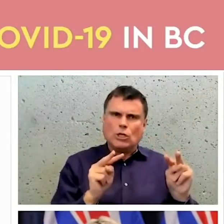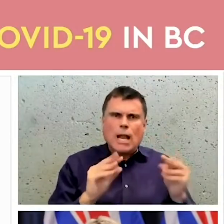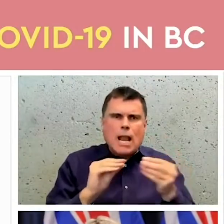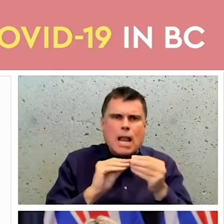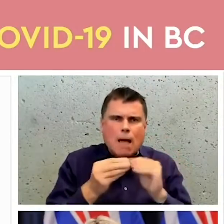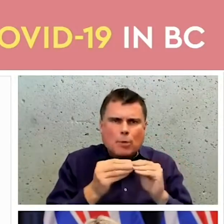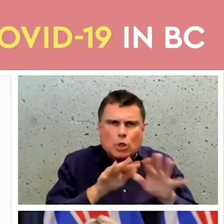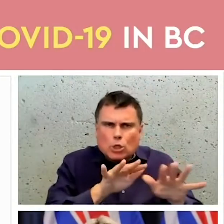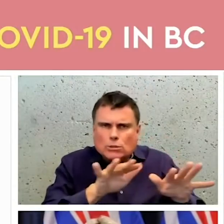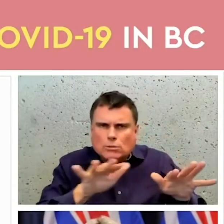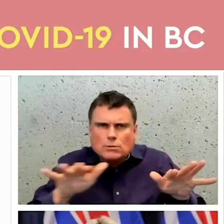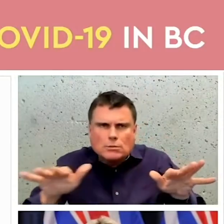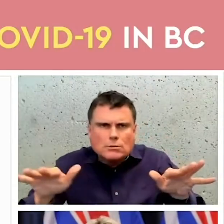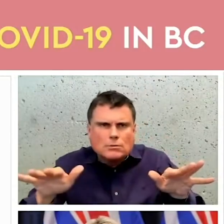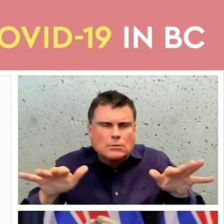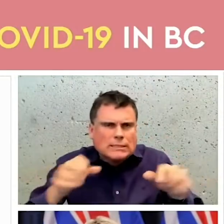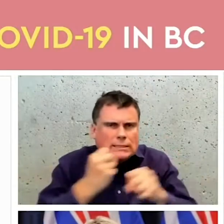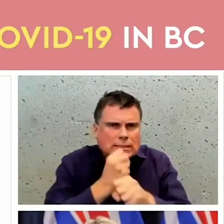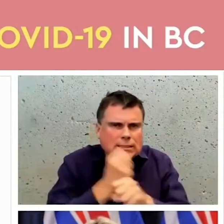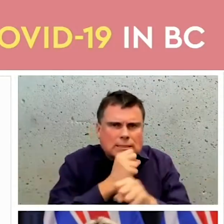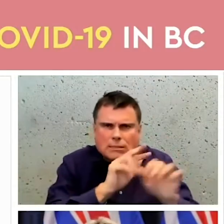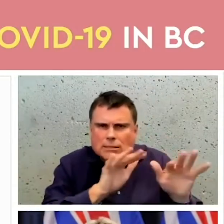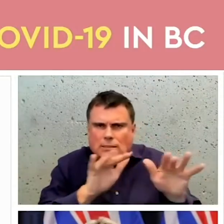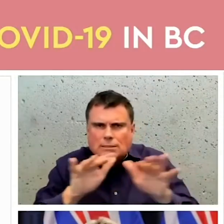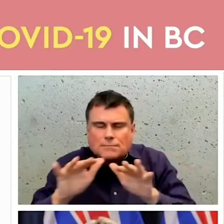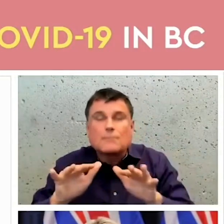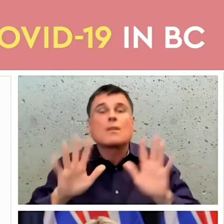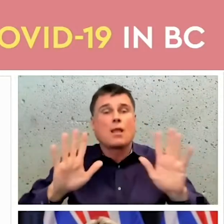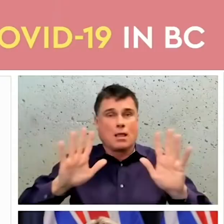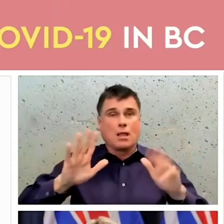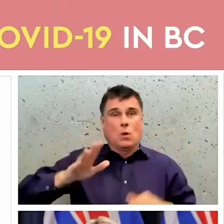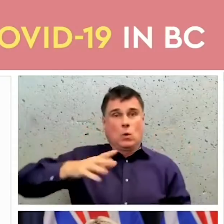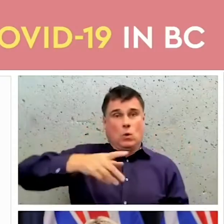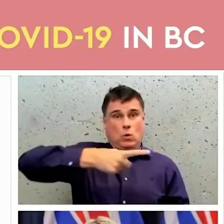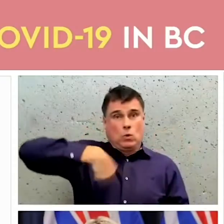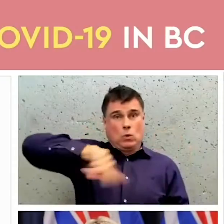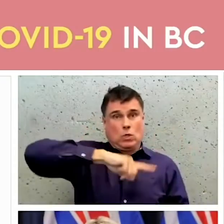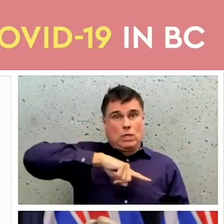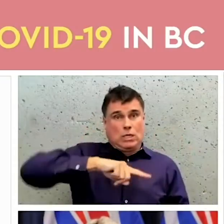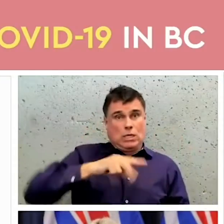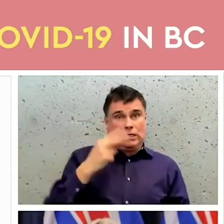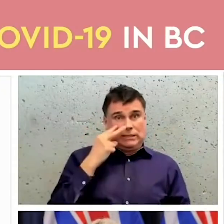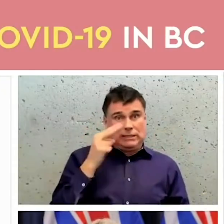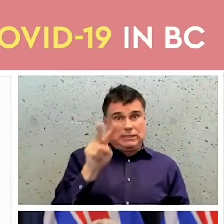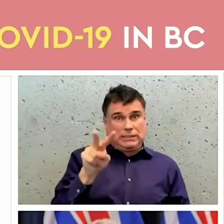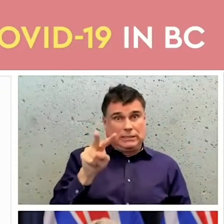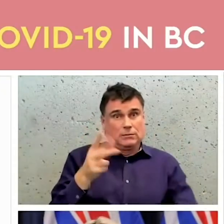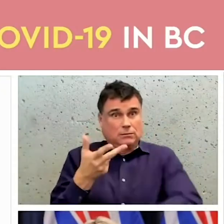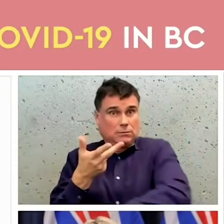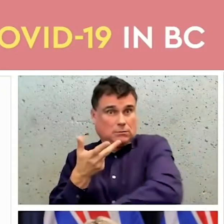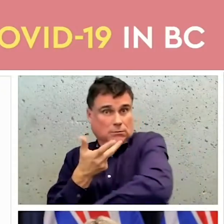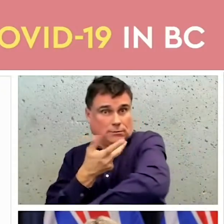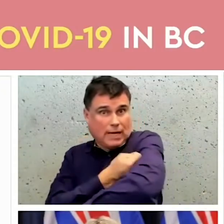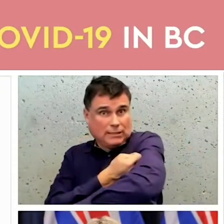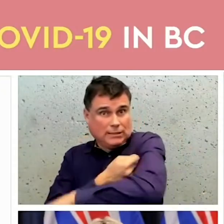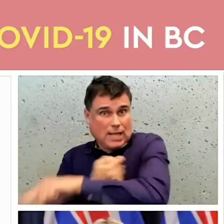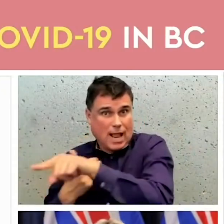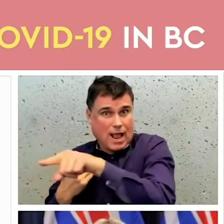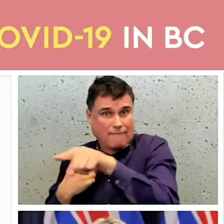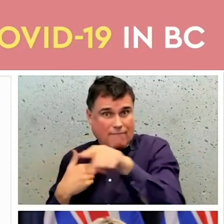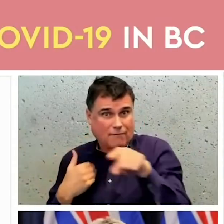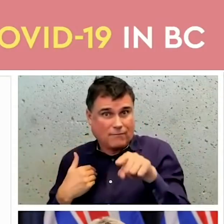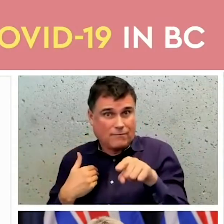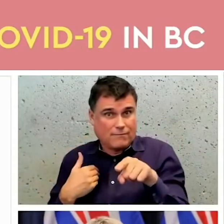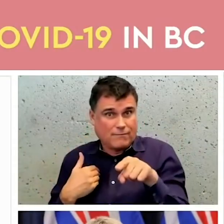been 133 adverse events following immunization reported from children 12 to 17. And most of these